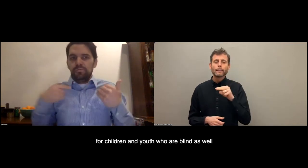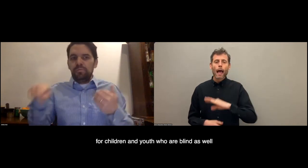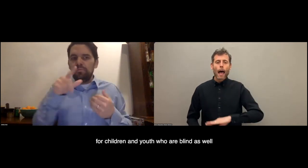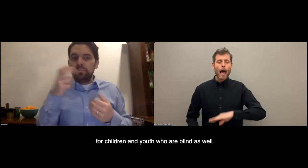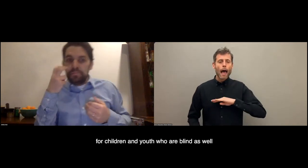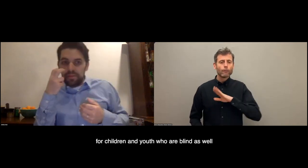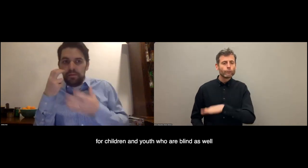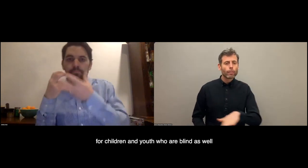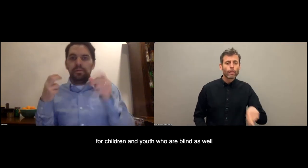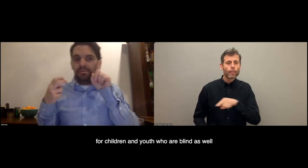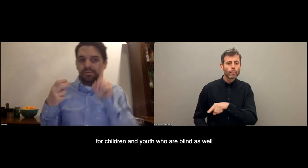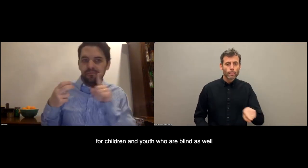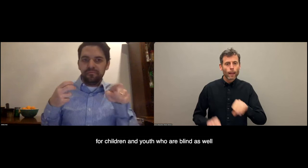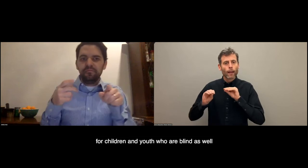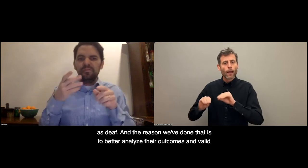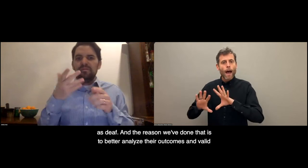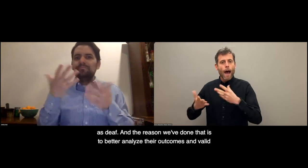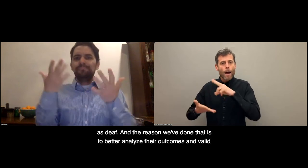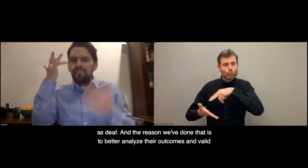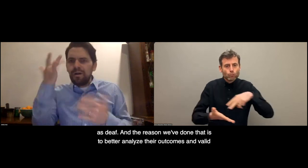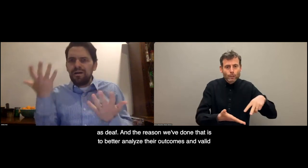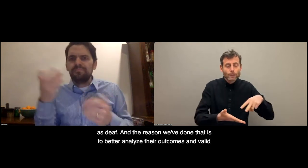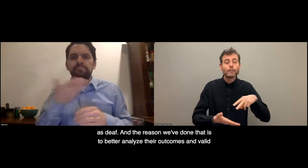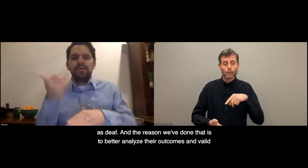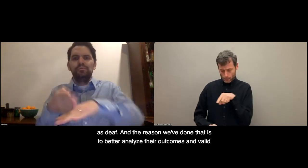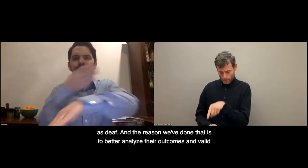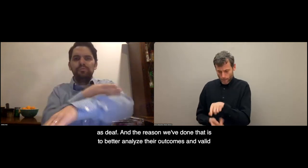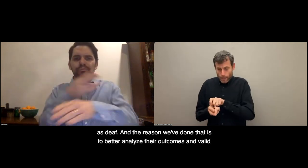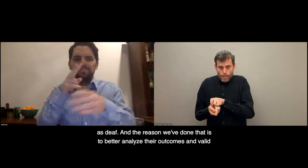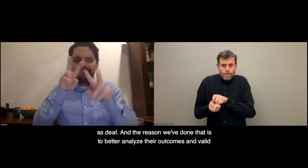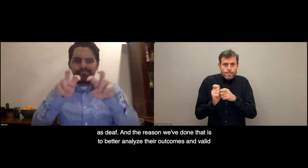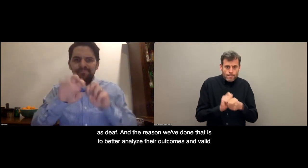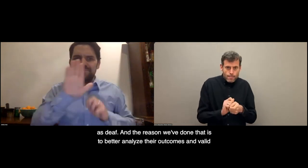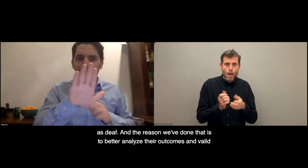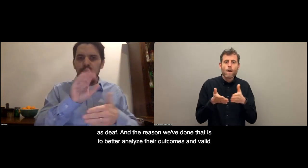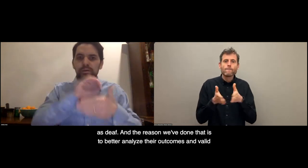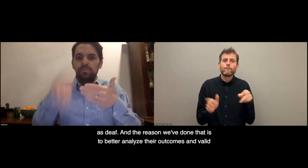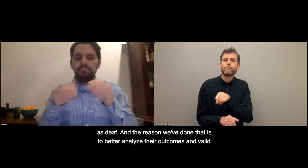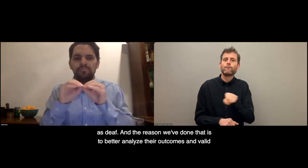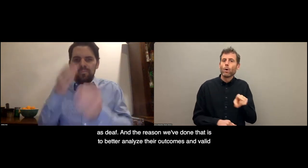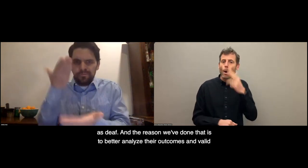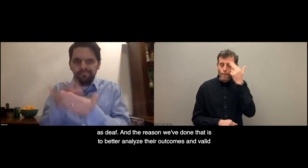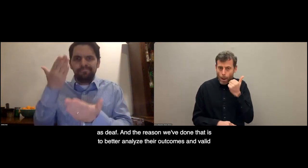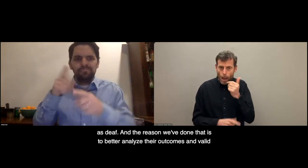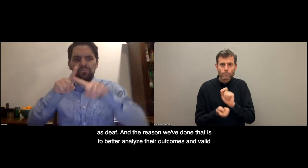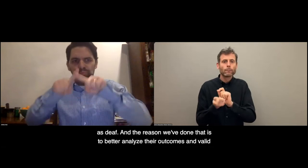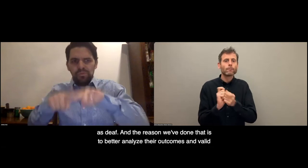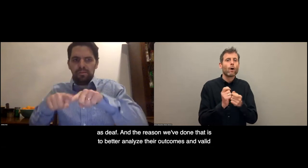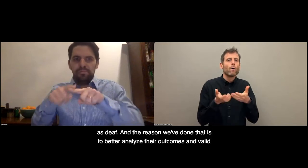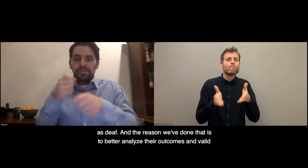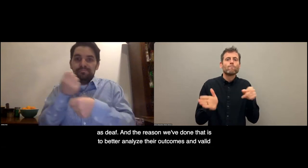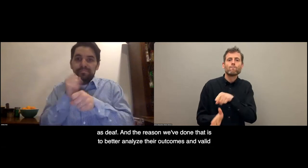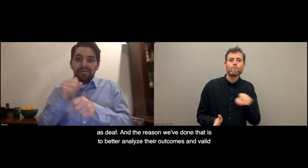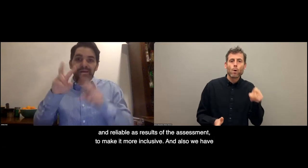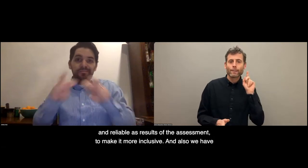assessments for children and youth who are blind as well as deaf. And the reason we've done that is to better analyze their outcomes